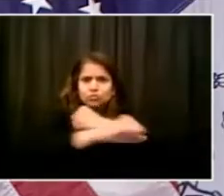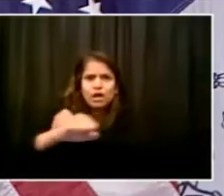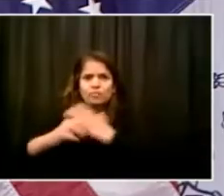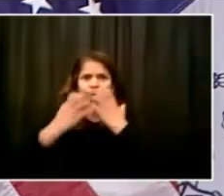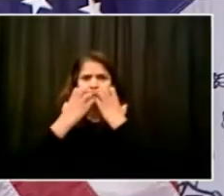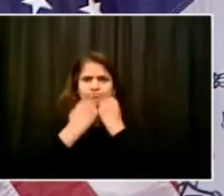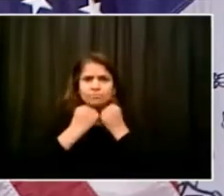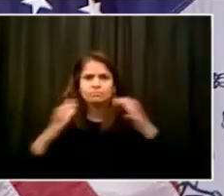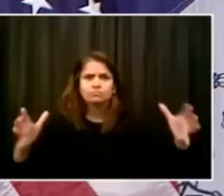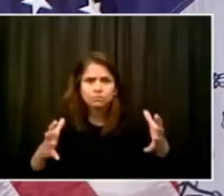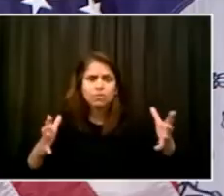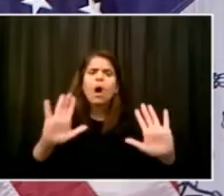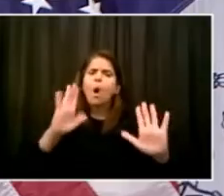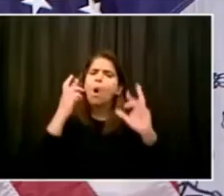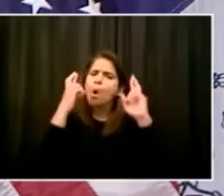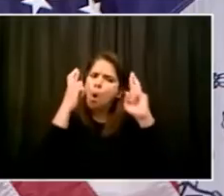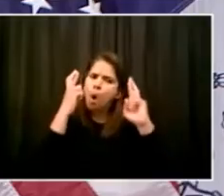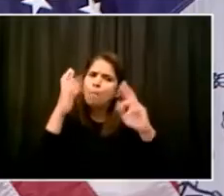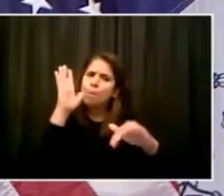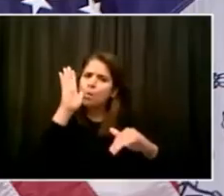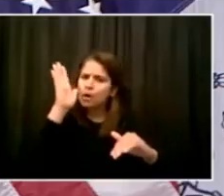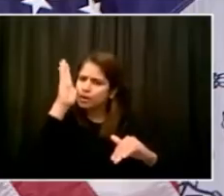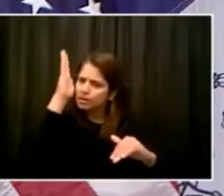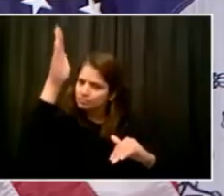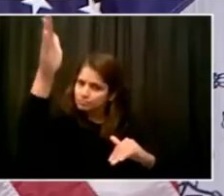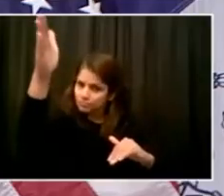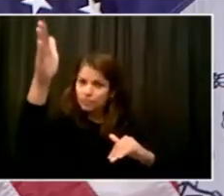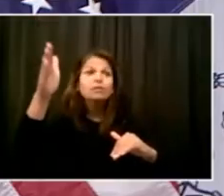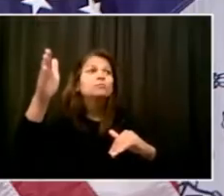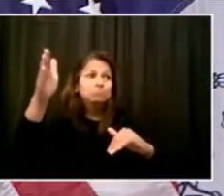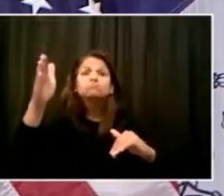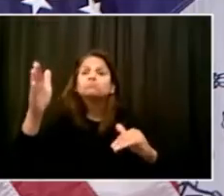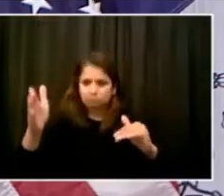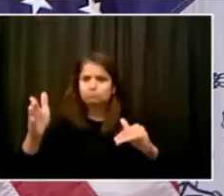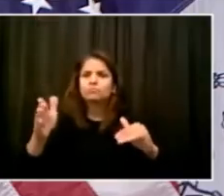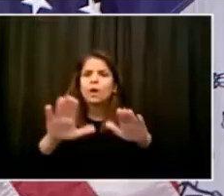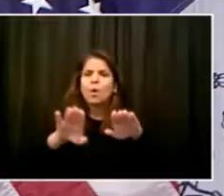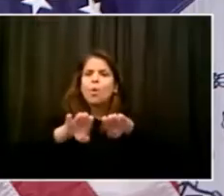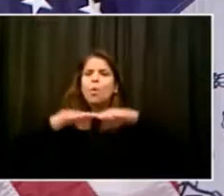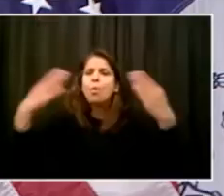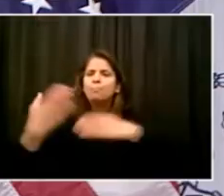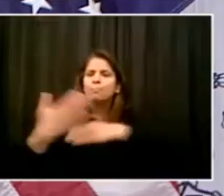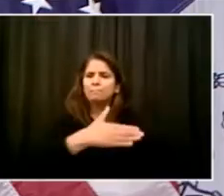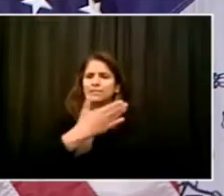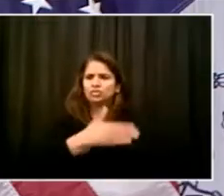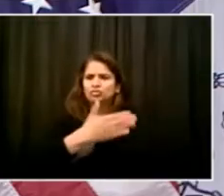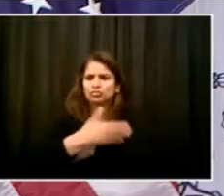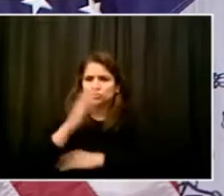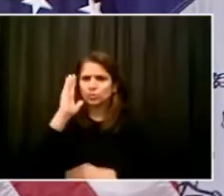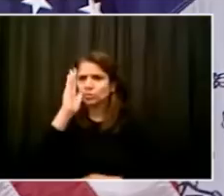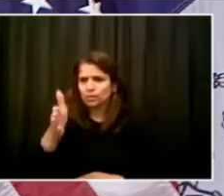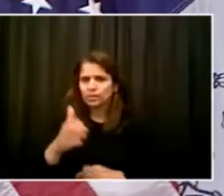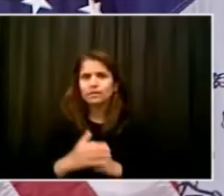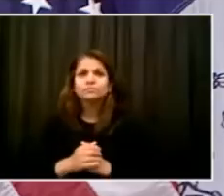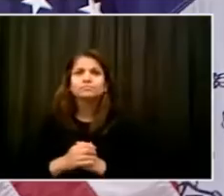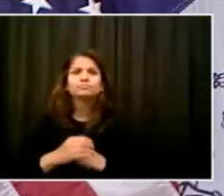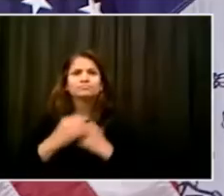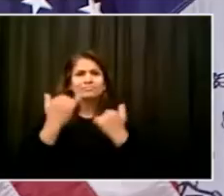great. On the question of the vaccination, very good question. I appreciate it. How do these pieces